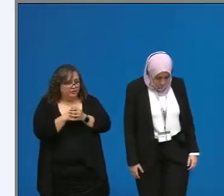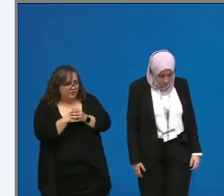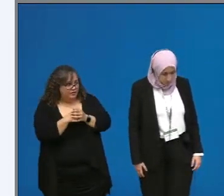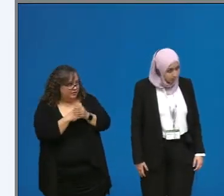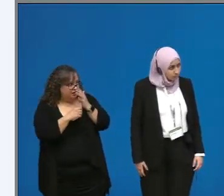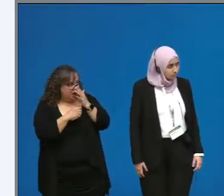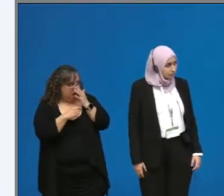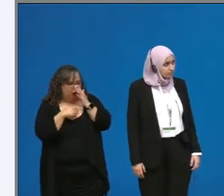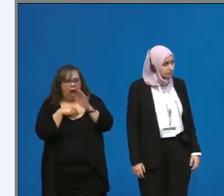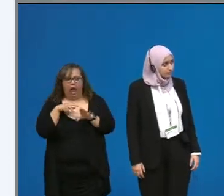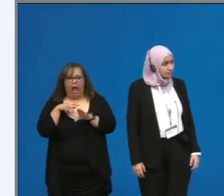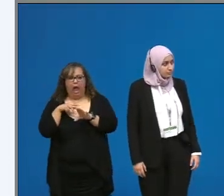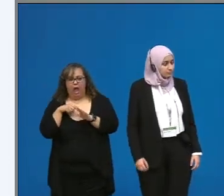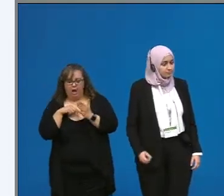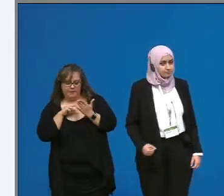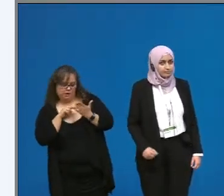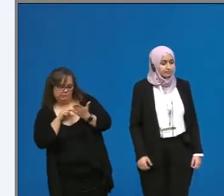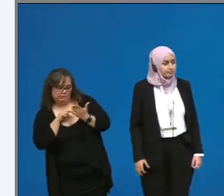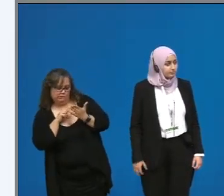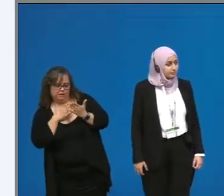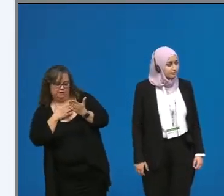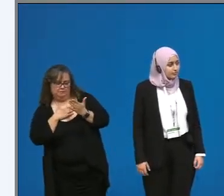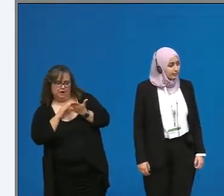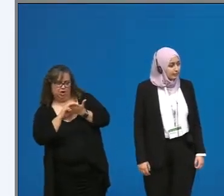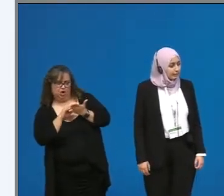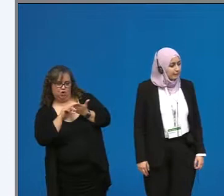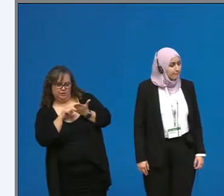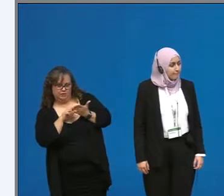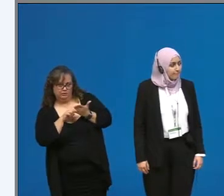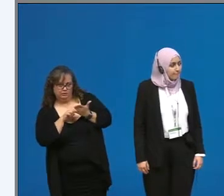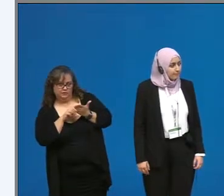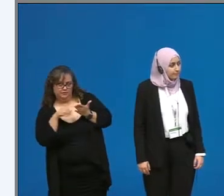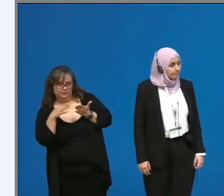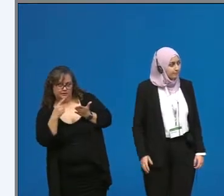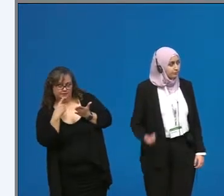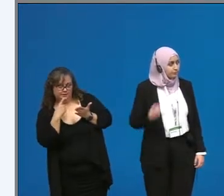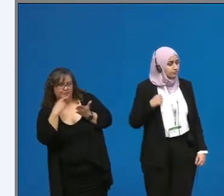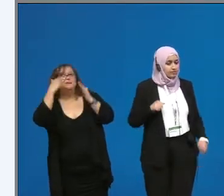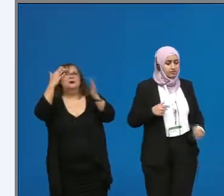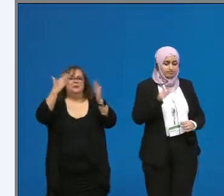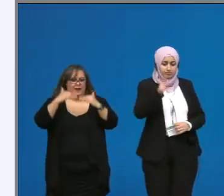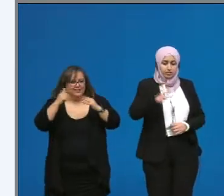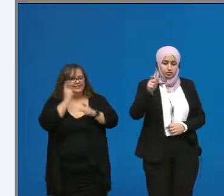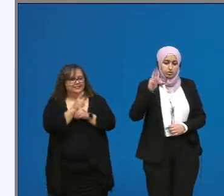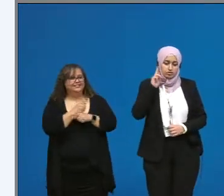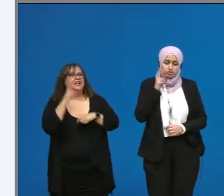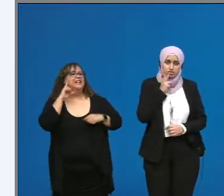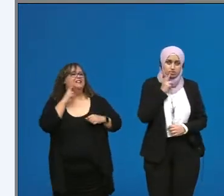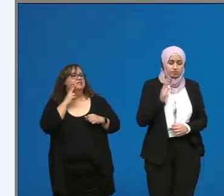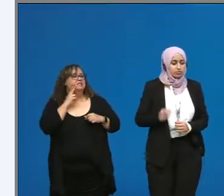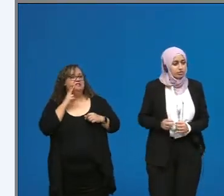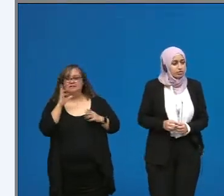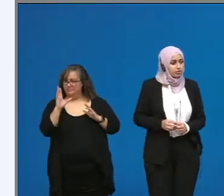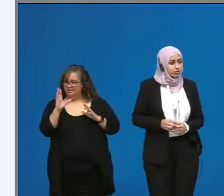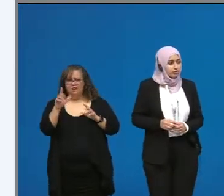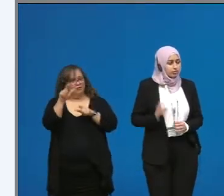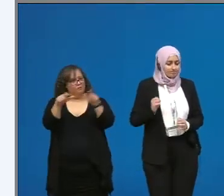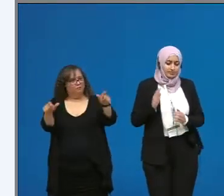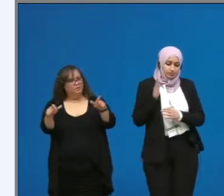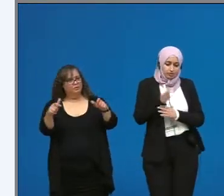I'm cheating from my notes, by the way. So deaf people have a right of access to sign language,